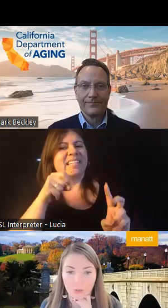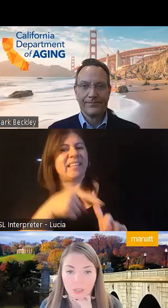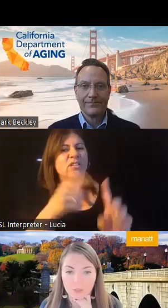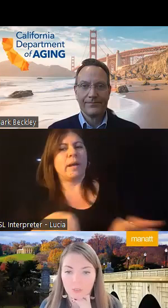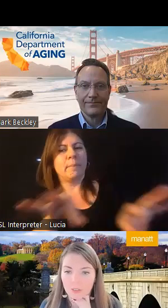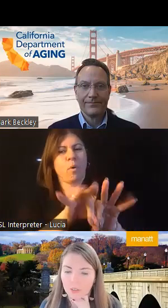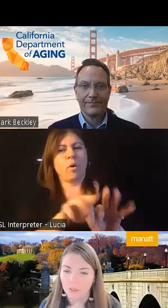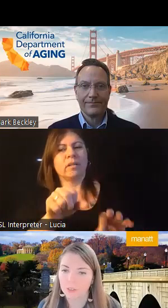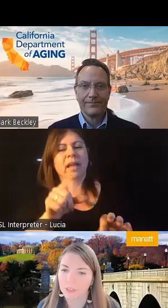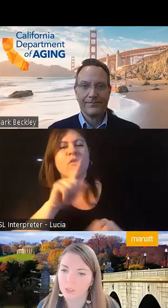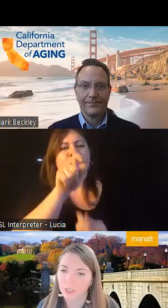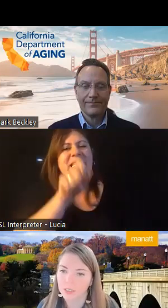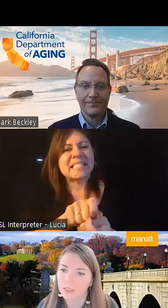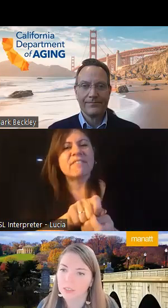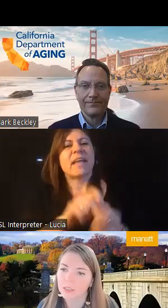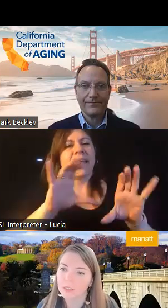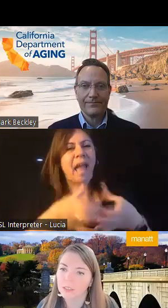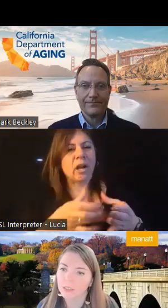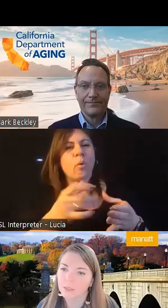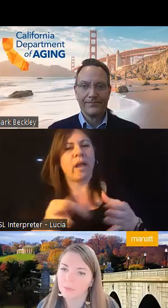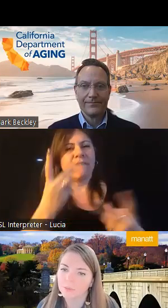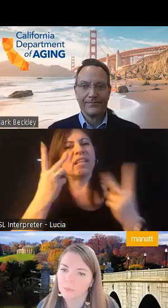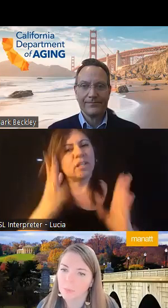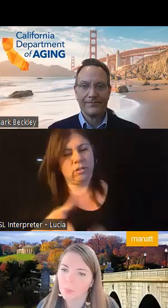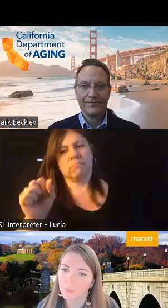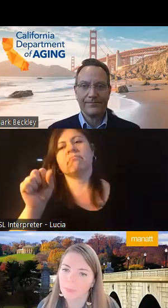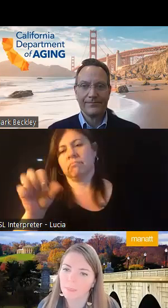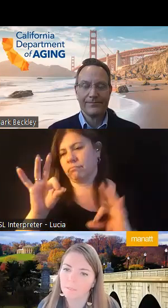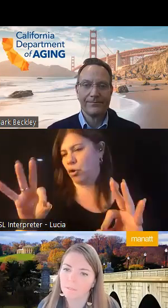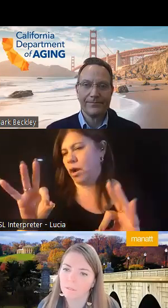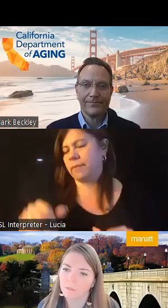a certain category of visitors. Great.